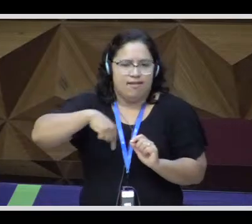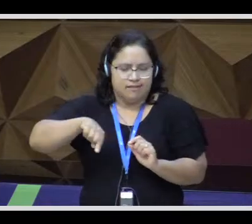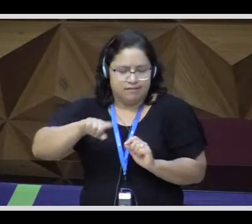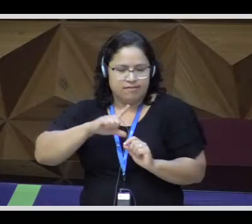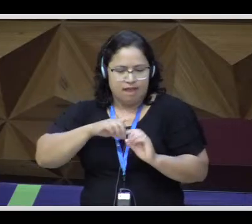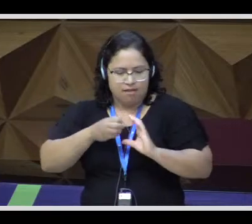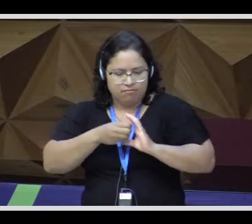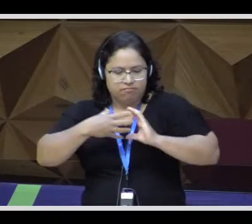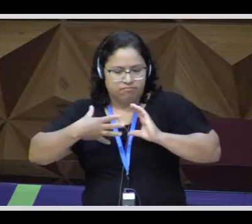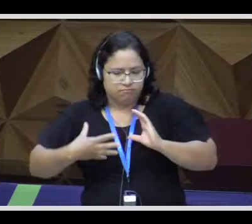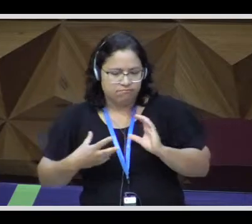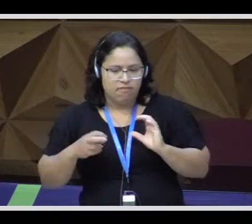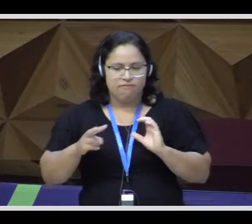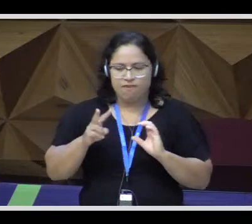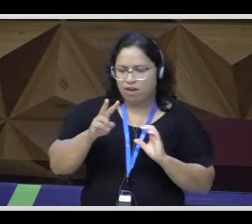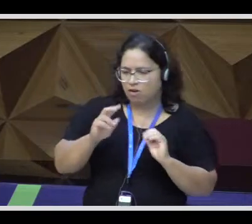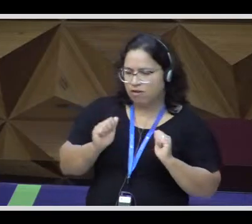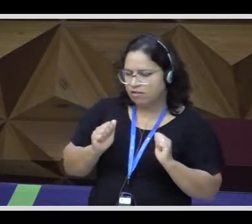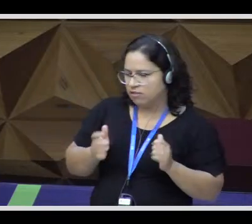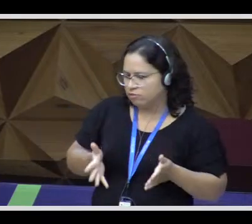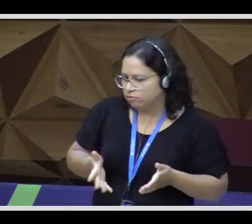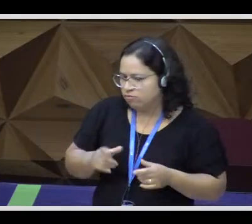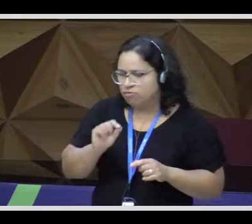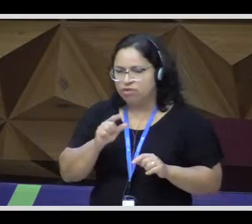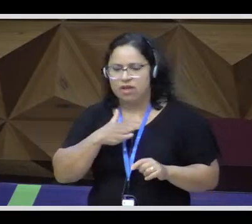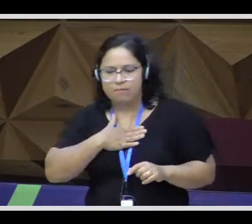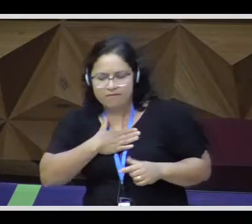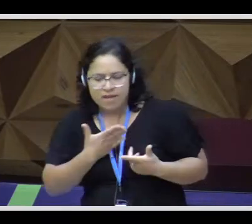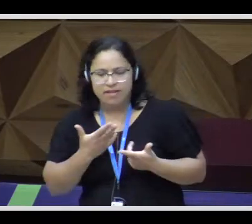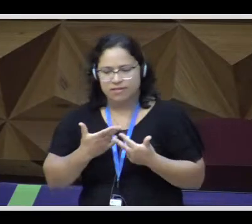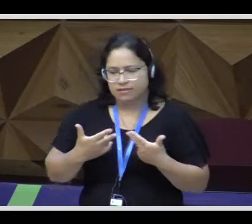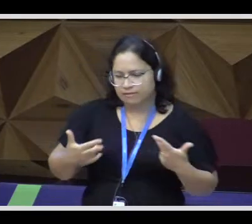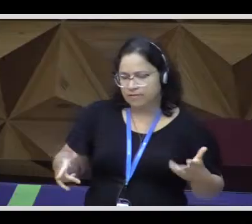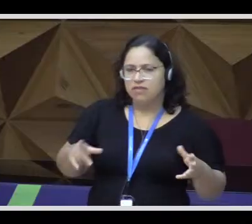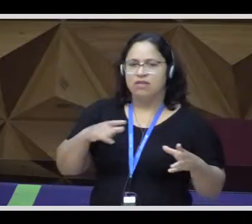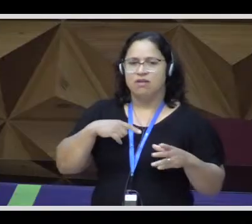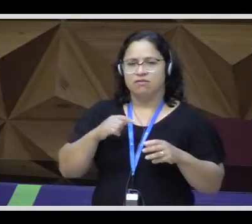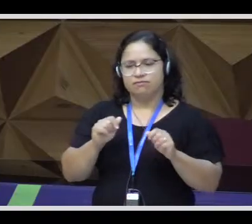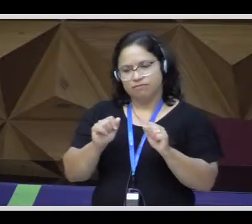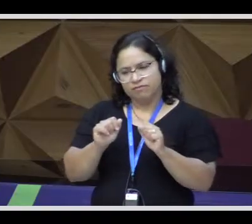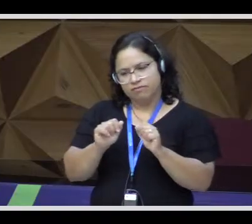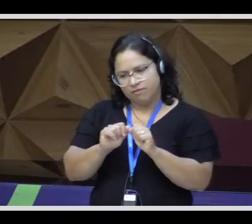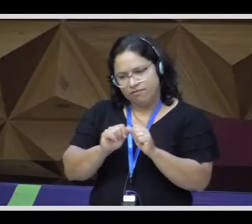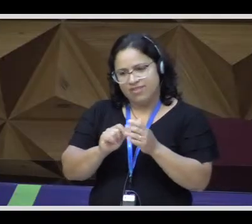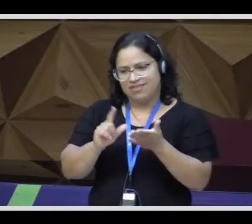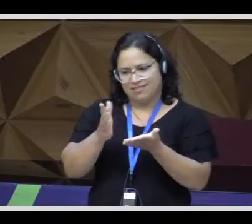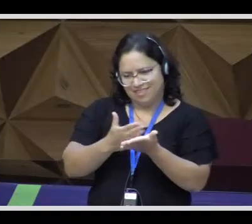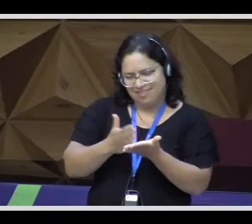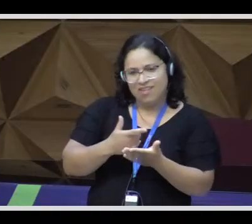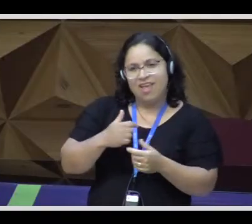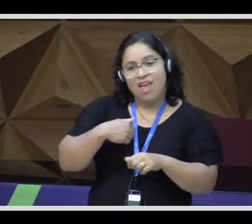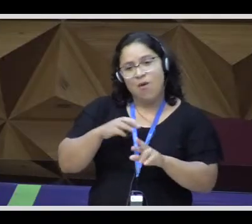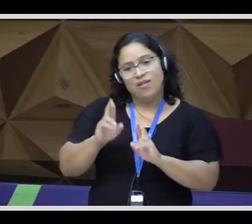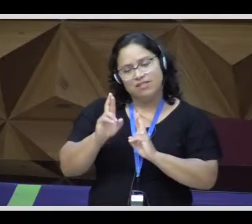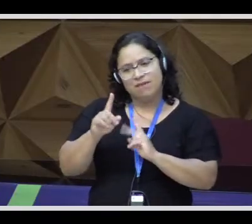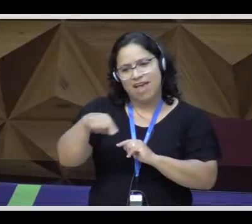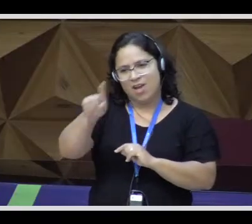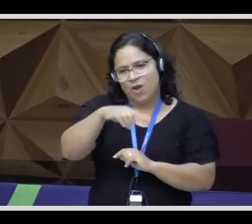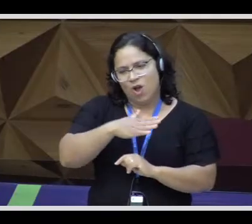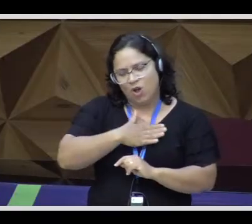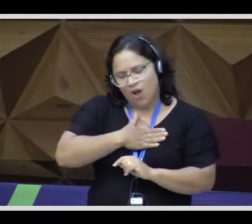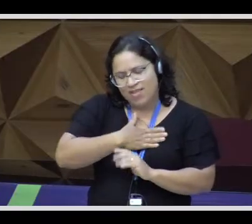values, attitudes, preferences, and all that. So I hope you enjoy the book. It might not be perfect,